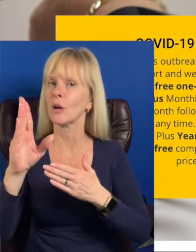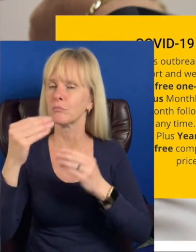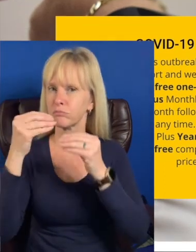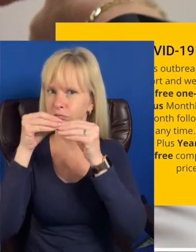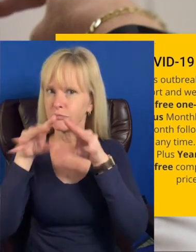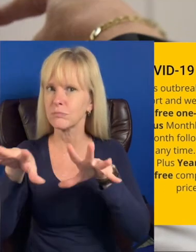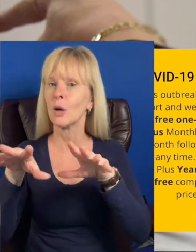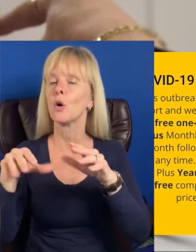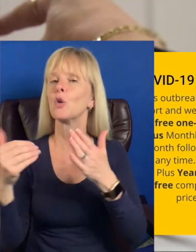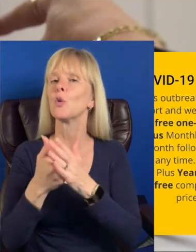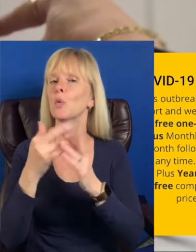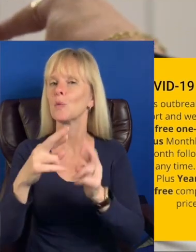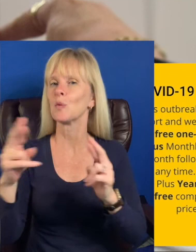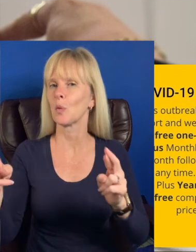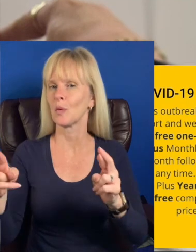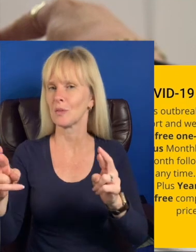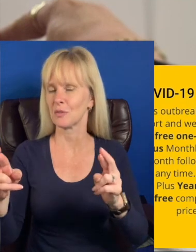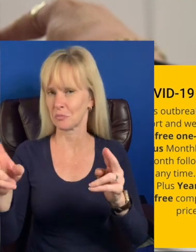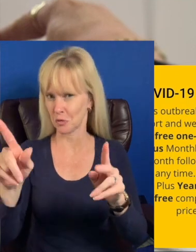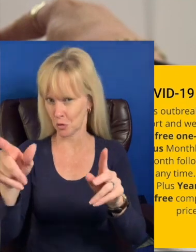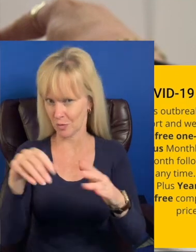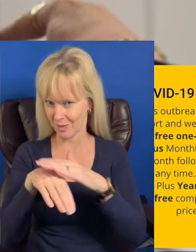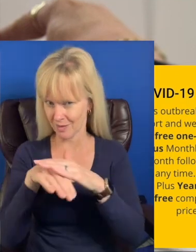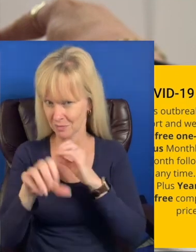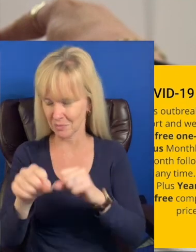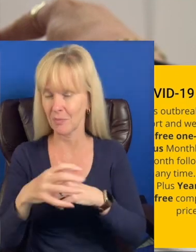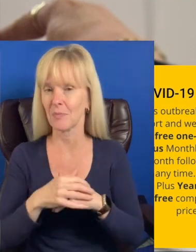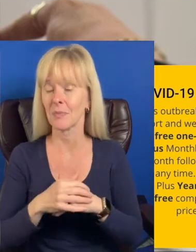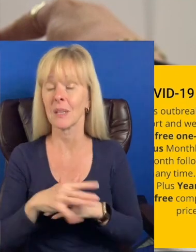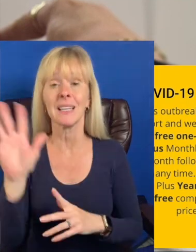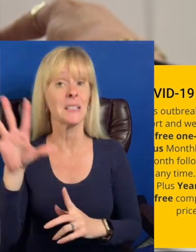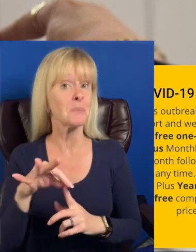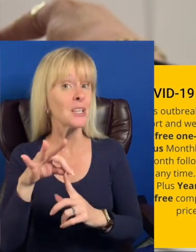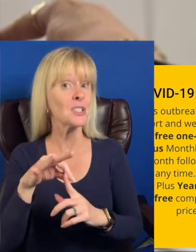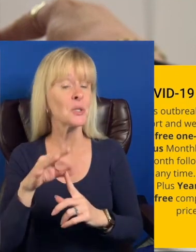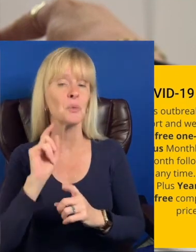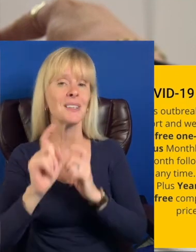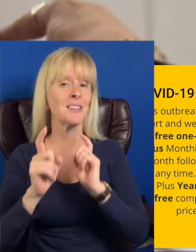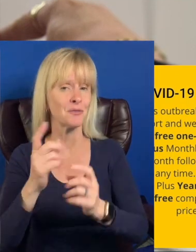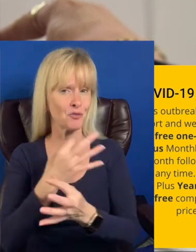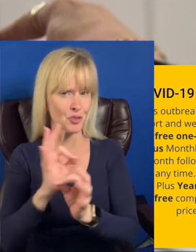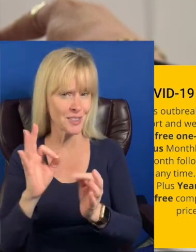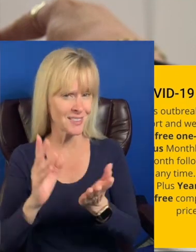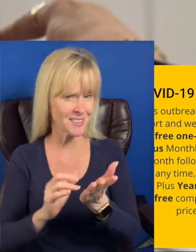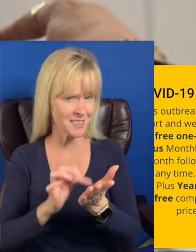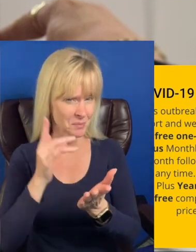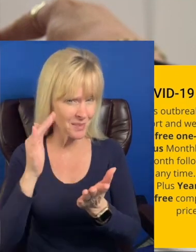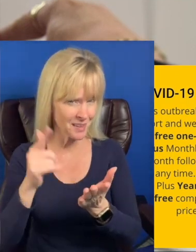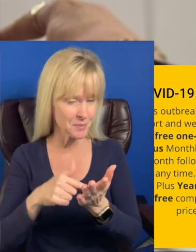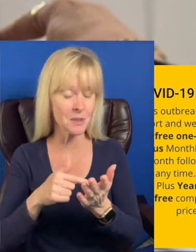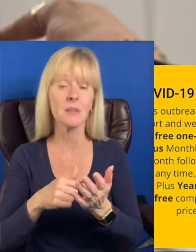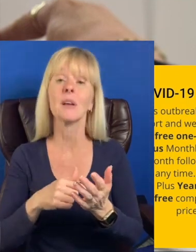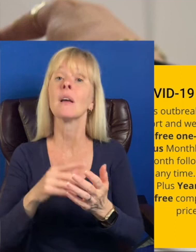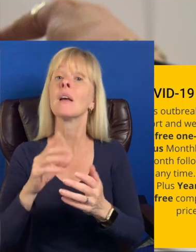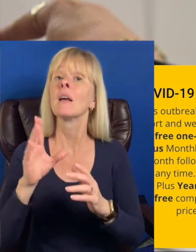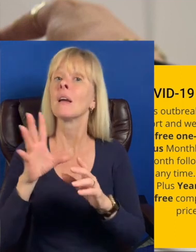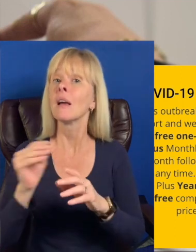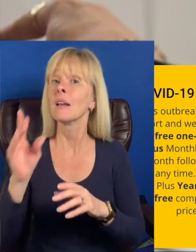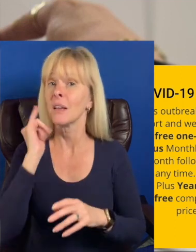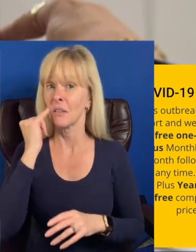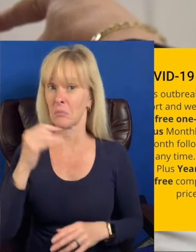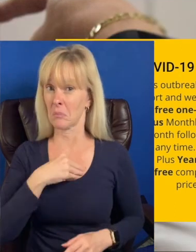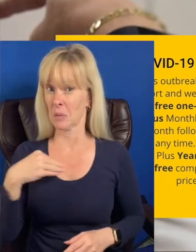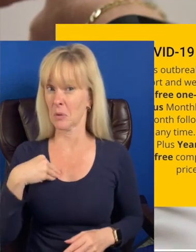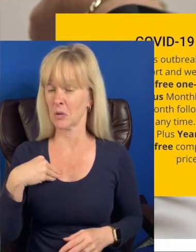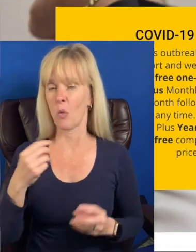you will be notified of new resources that are released to you, especially We give away things free every now and then those of you